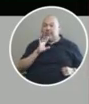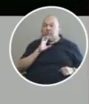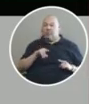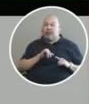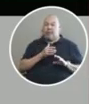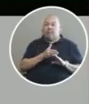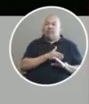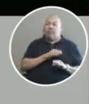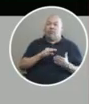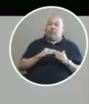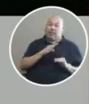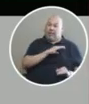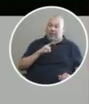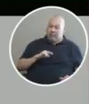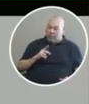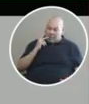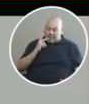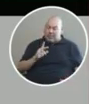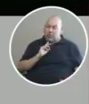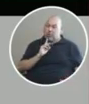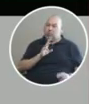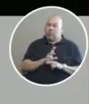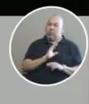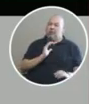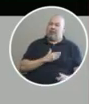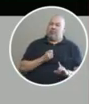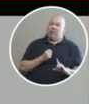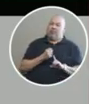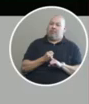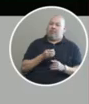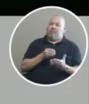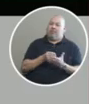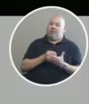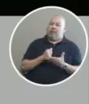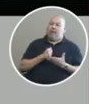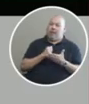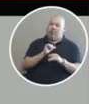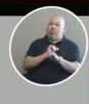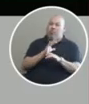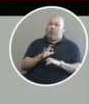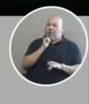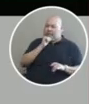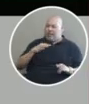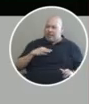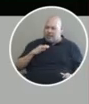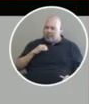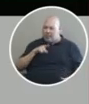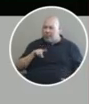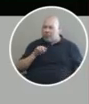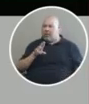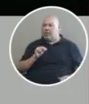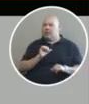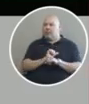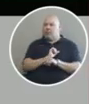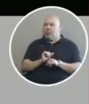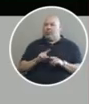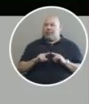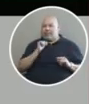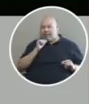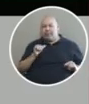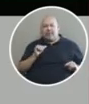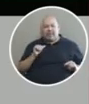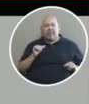the last council, and I would like to see use of our impact dollars to help those workers who are not eligible for unemployment or are not